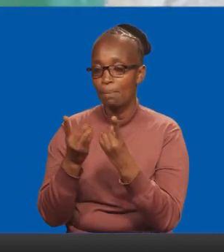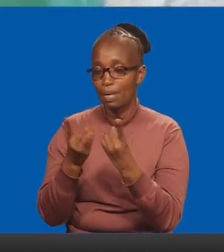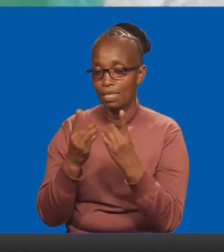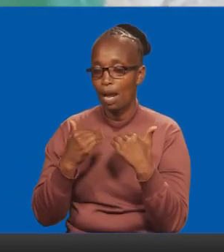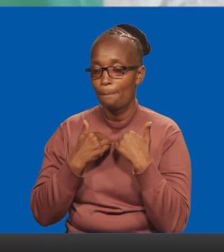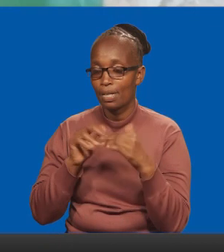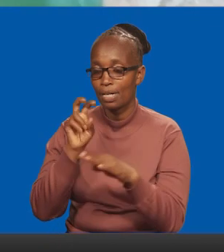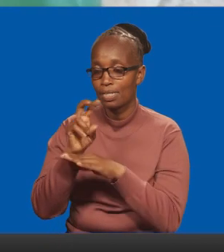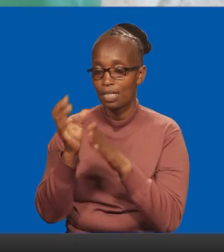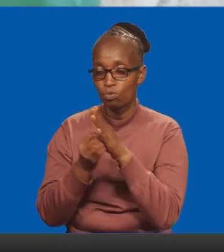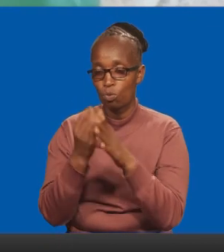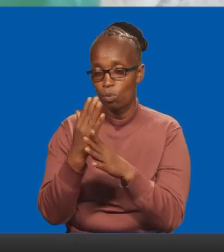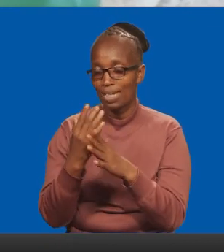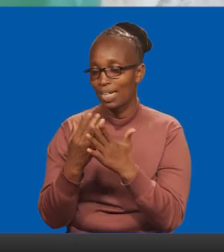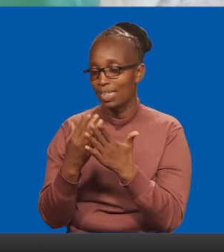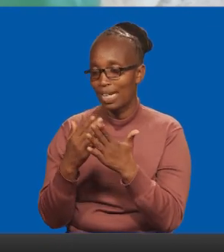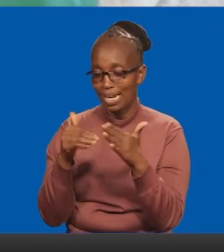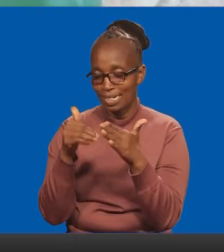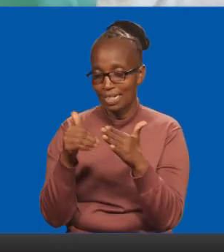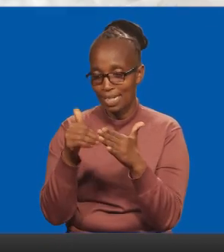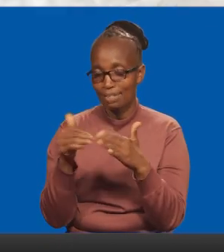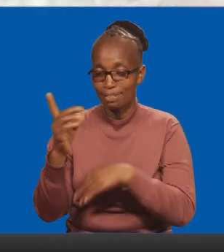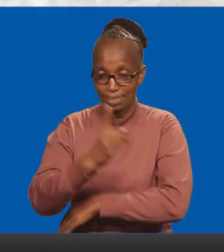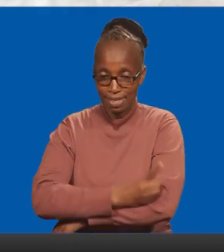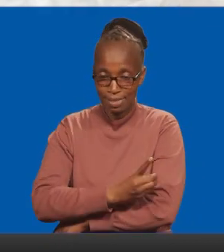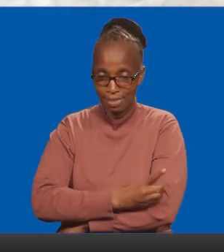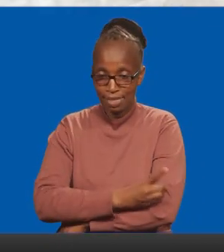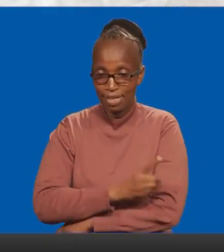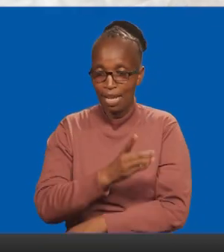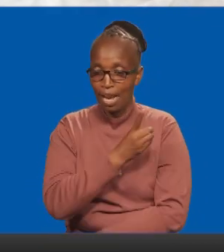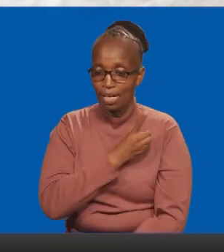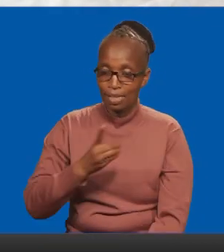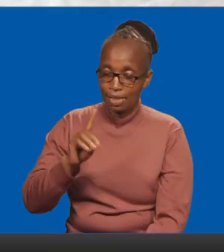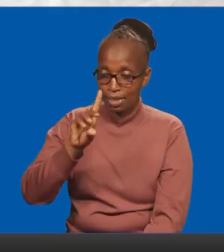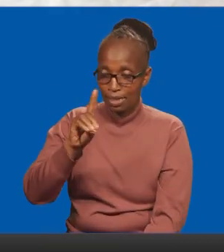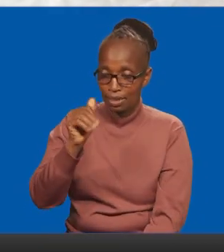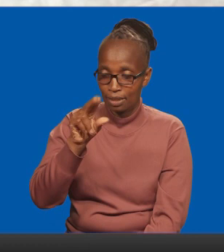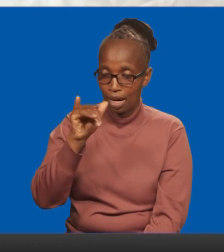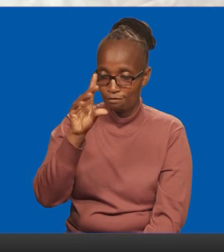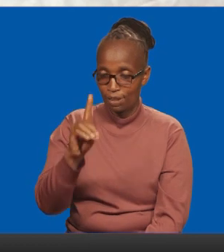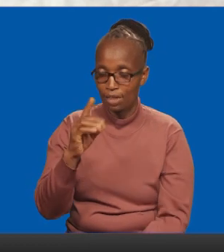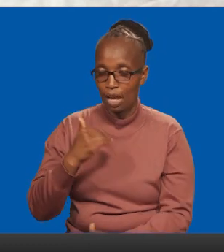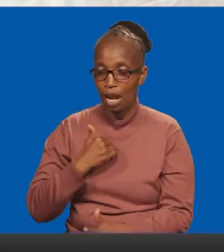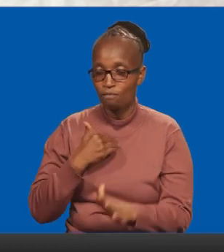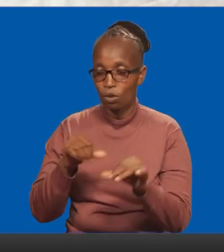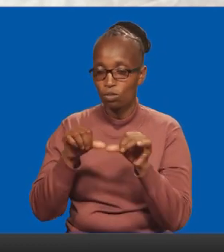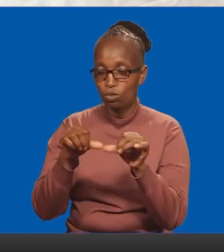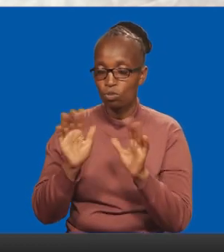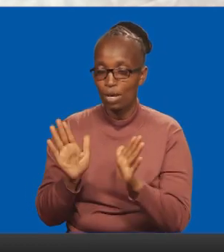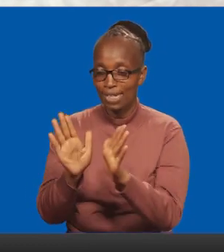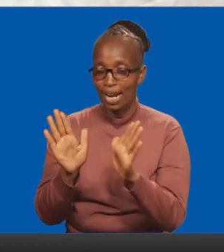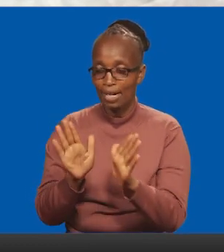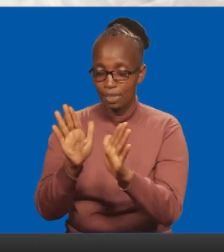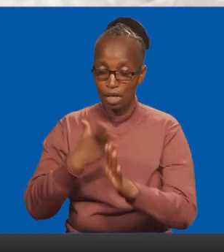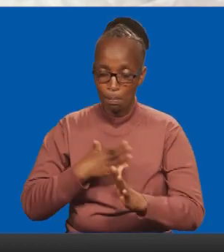hiyo ikionekana kuimarika katika siku za hivi karibuni, afisa mkuu mtendaji wa bodi hiyo David Mwangi